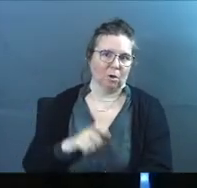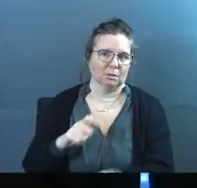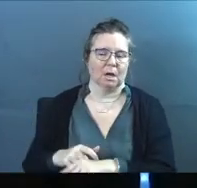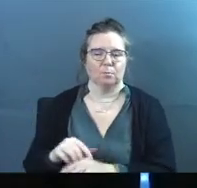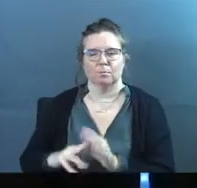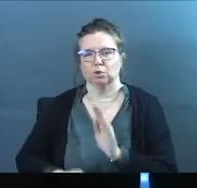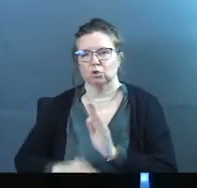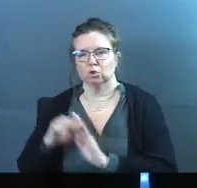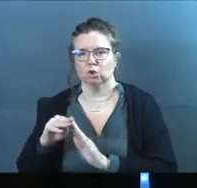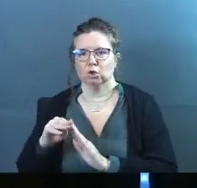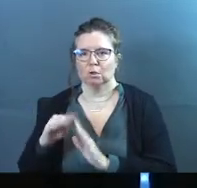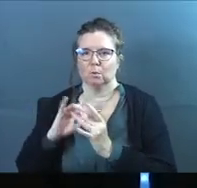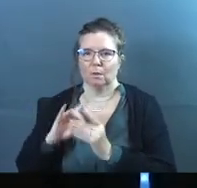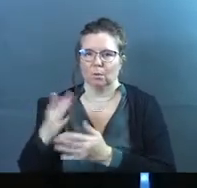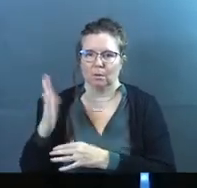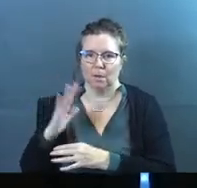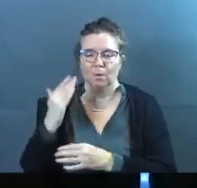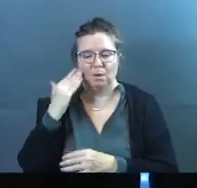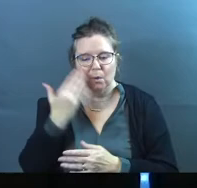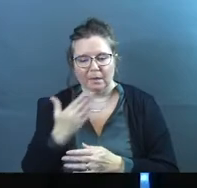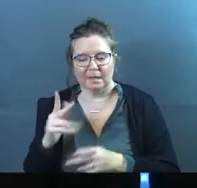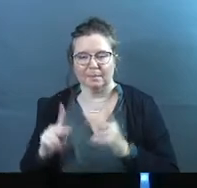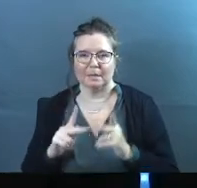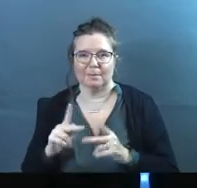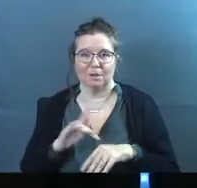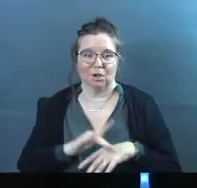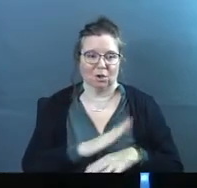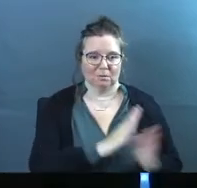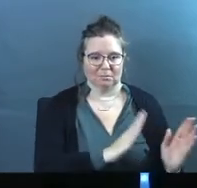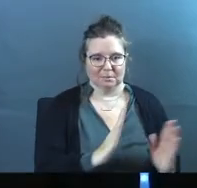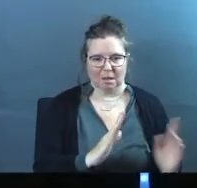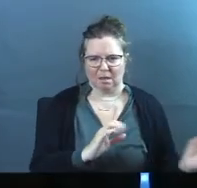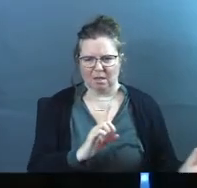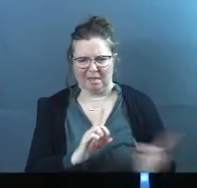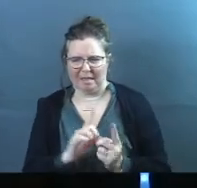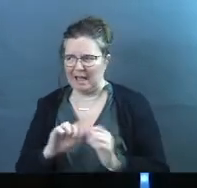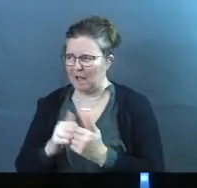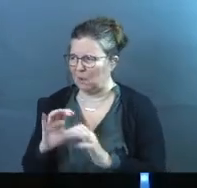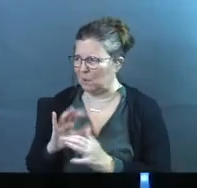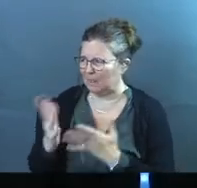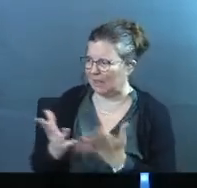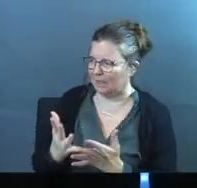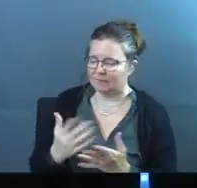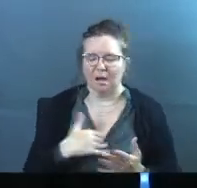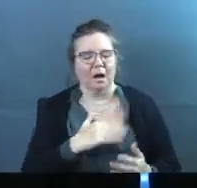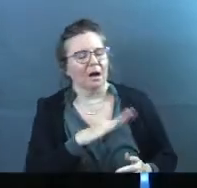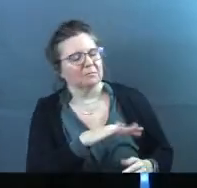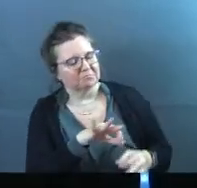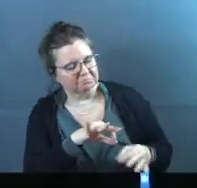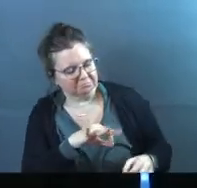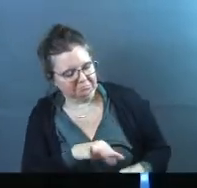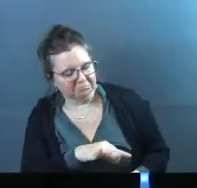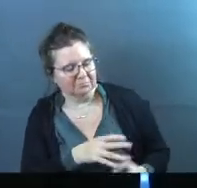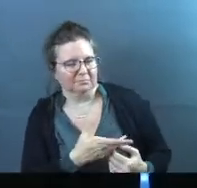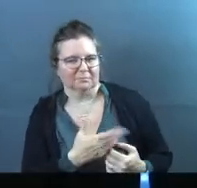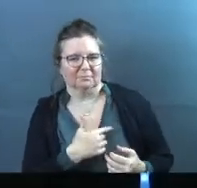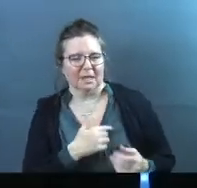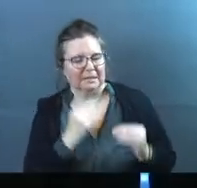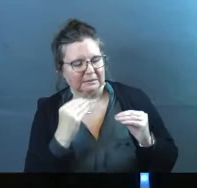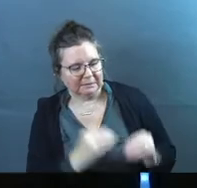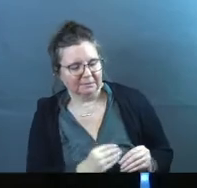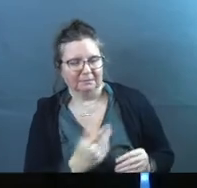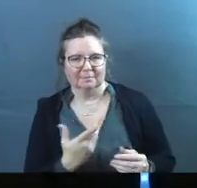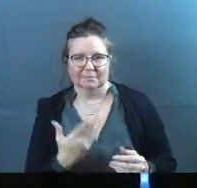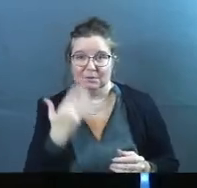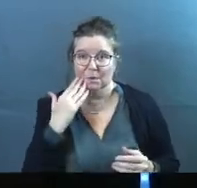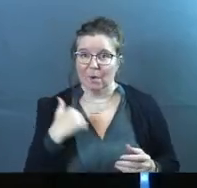pretty mature in our walk with the Lord. We know the things. It's the people in the too earlier spaces coming to us, like, how do I do this? You know what I mean? You're like, I've got it, my child.